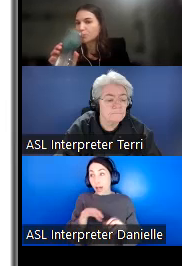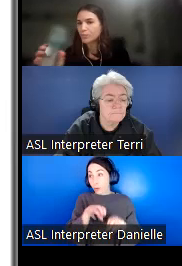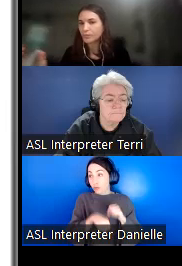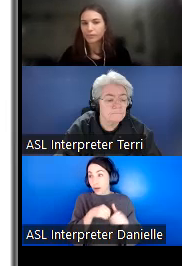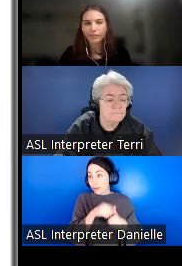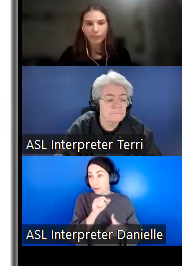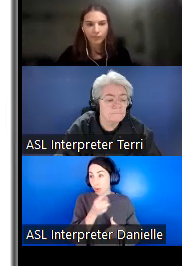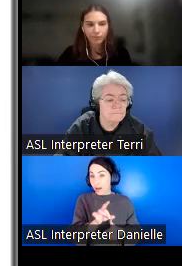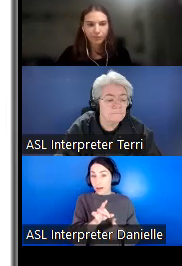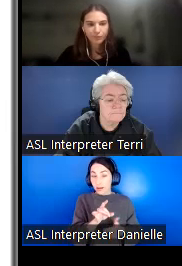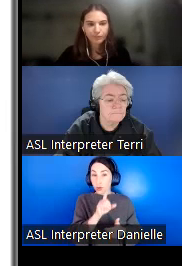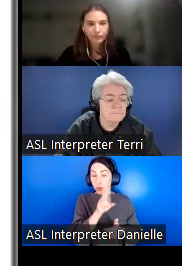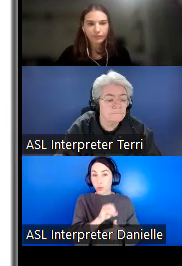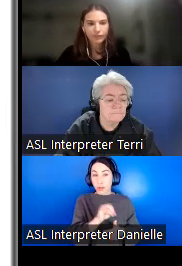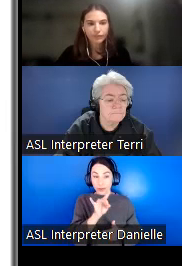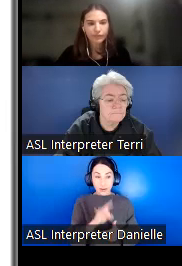2008.